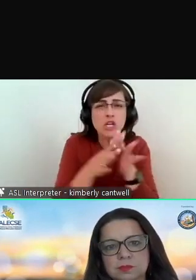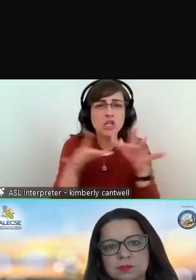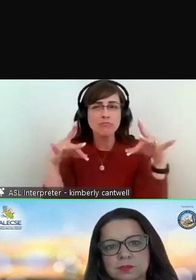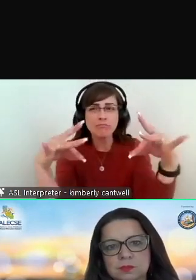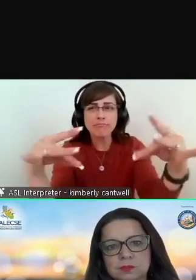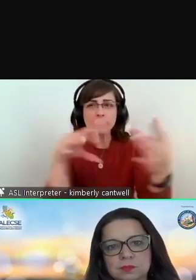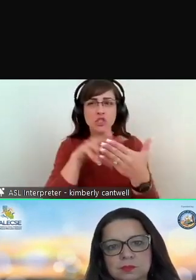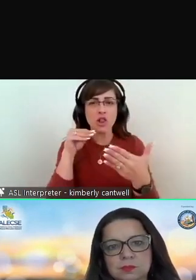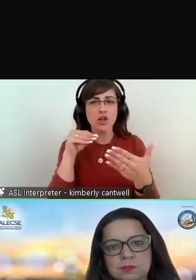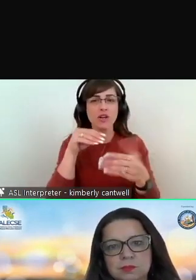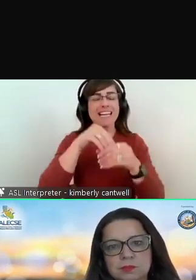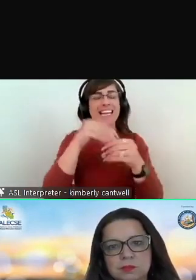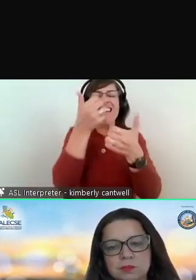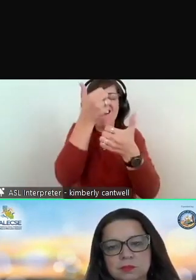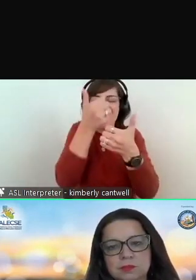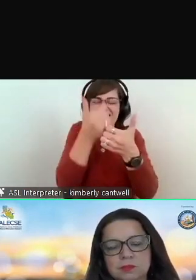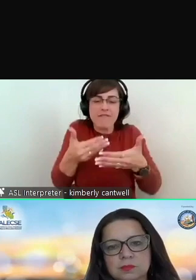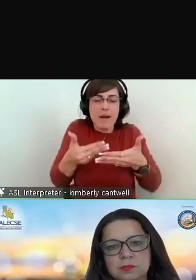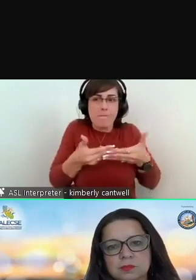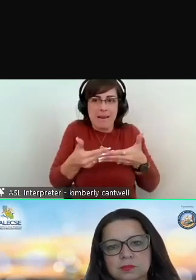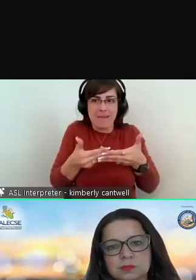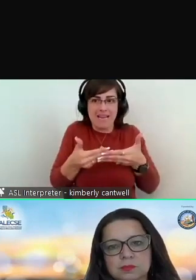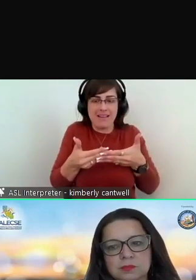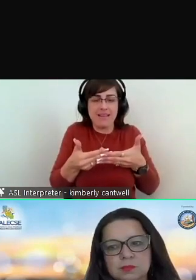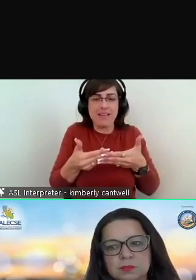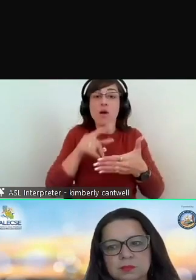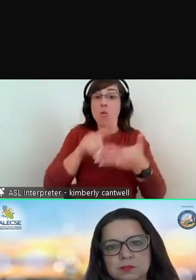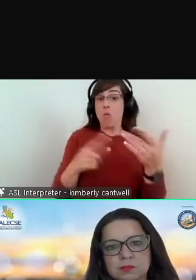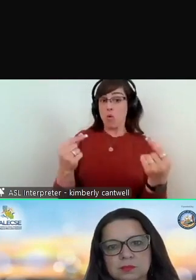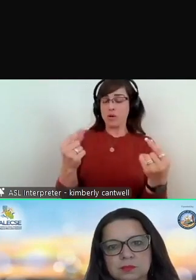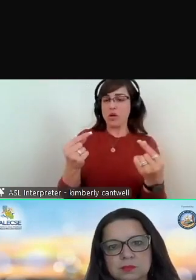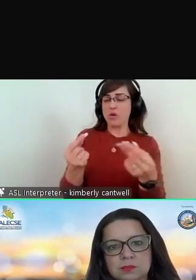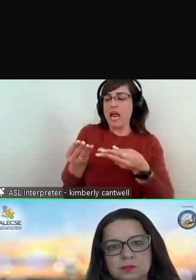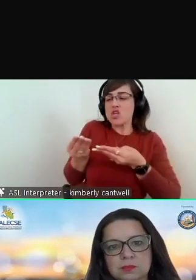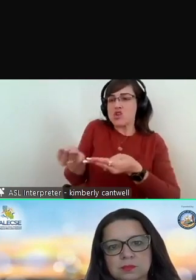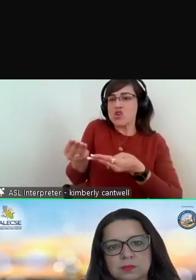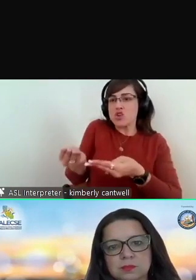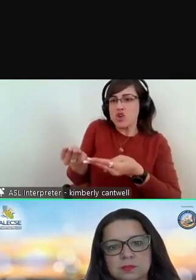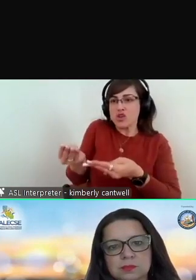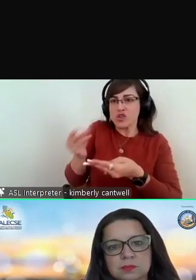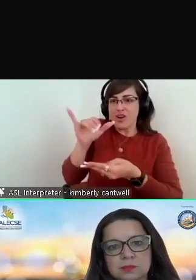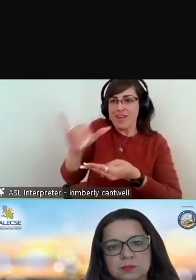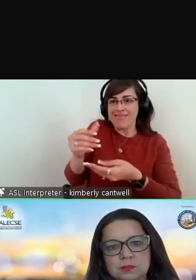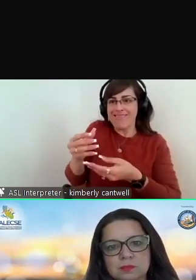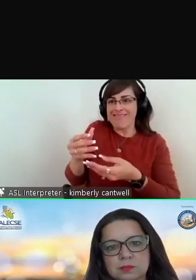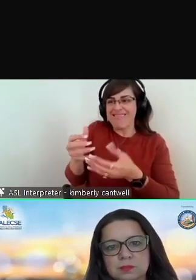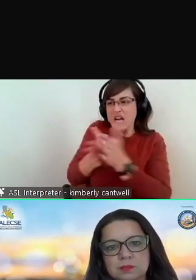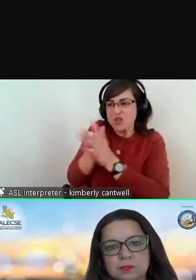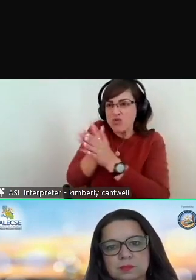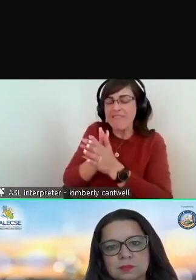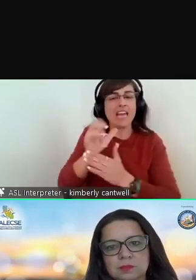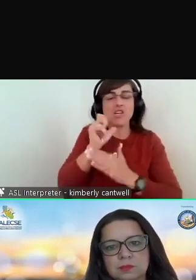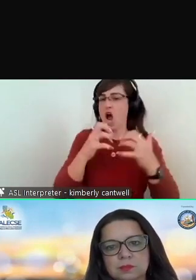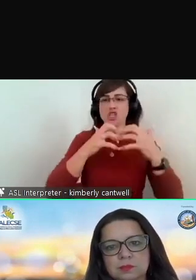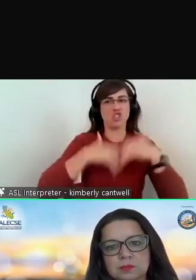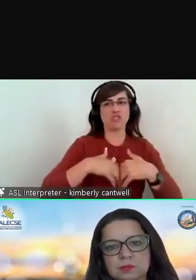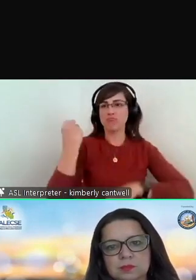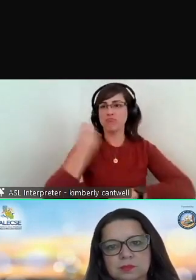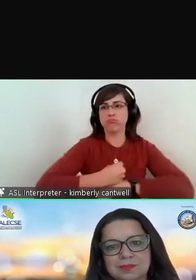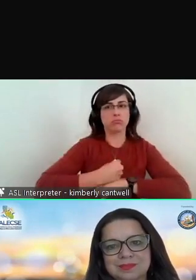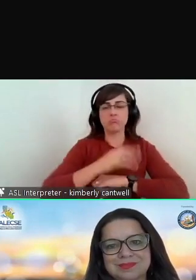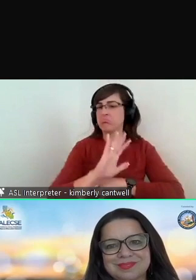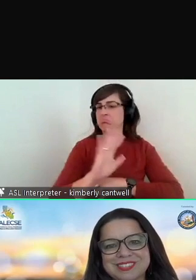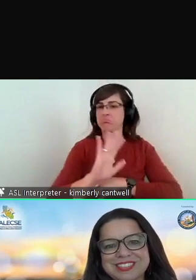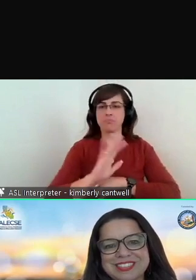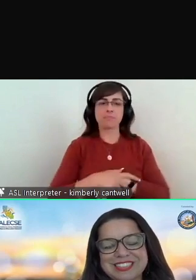in every tiny baby, and what we've got to do is nurture that drive rather than shut it down.